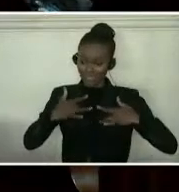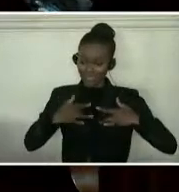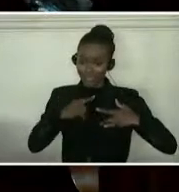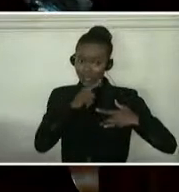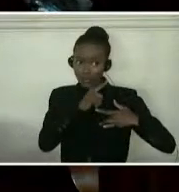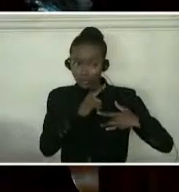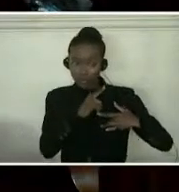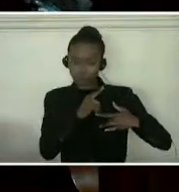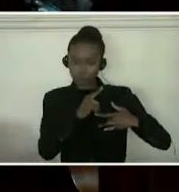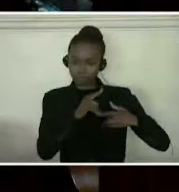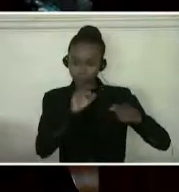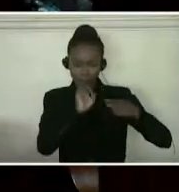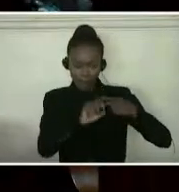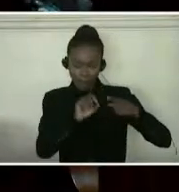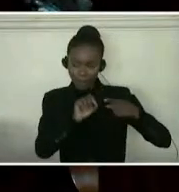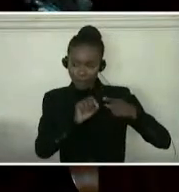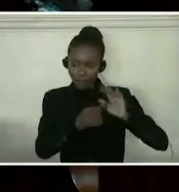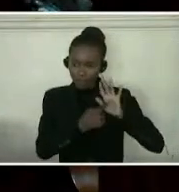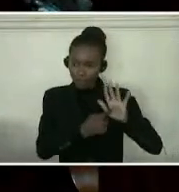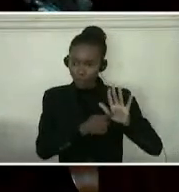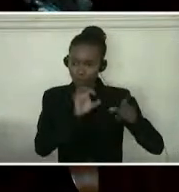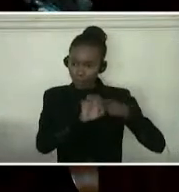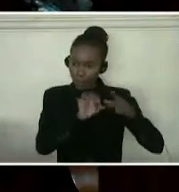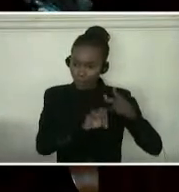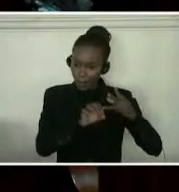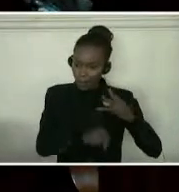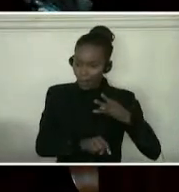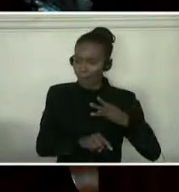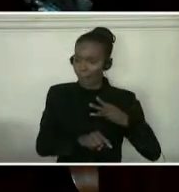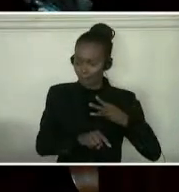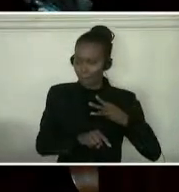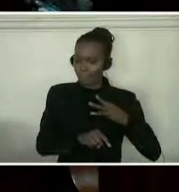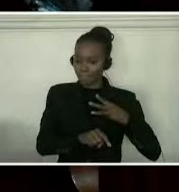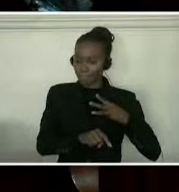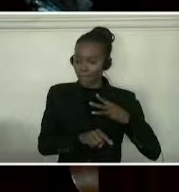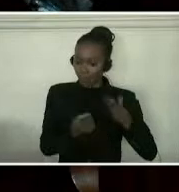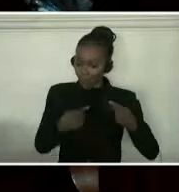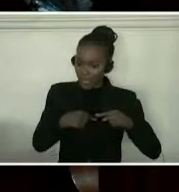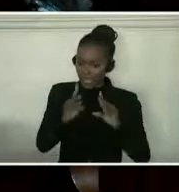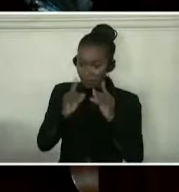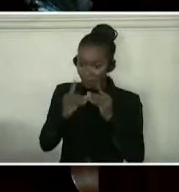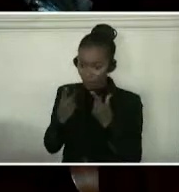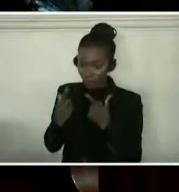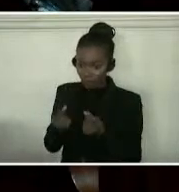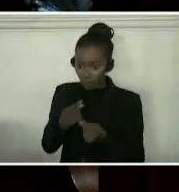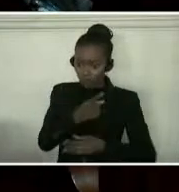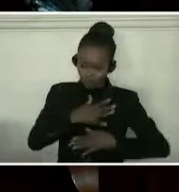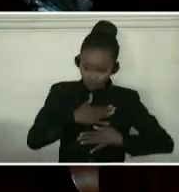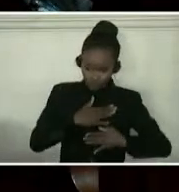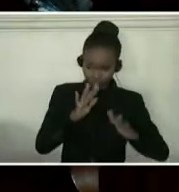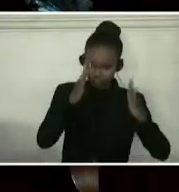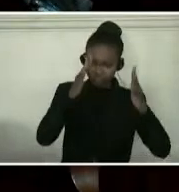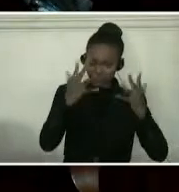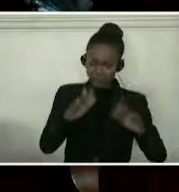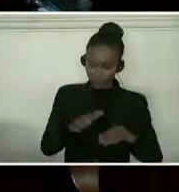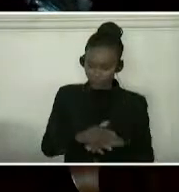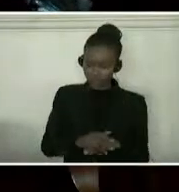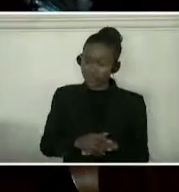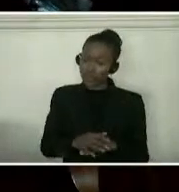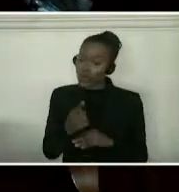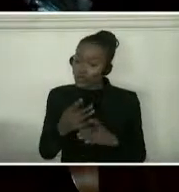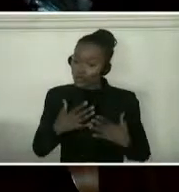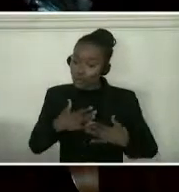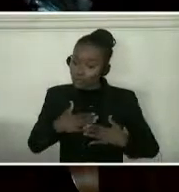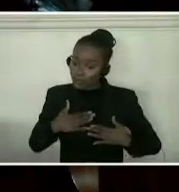that the department have done and you appreciate the investment in the african national congress that have